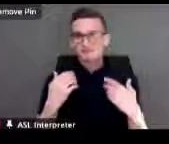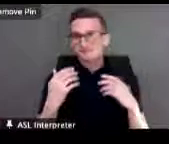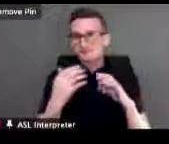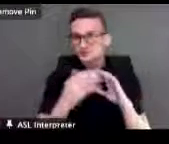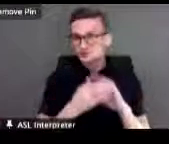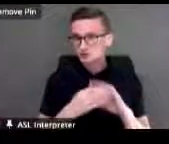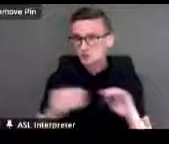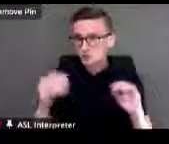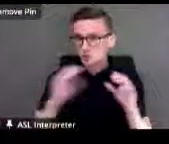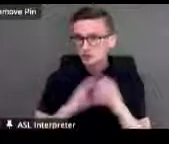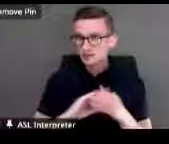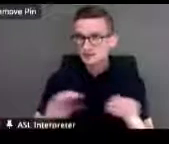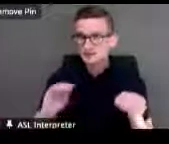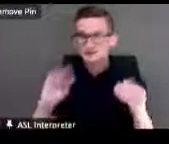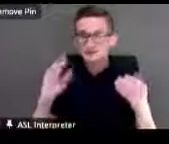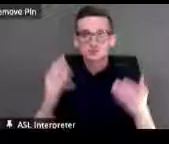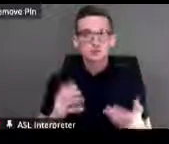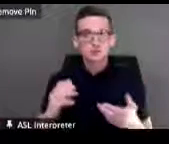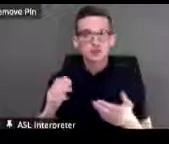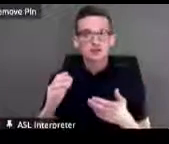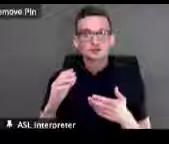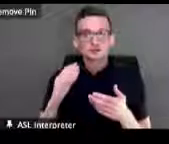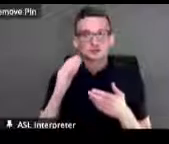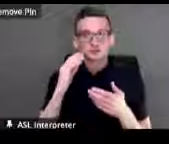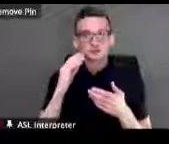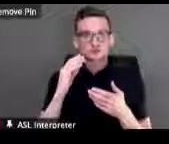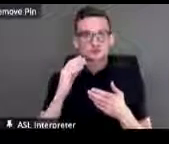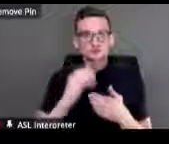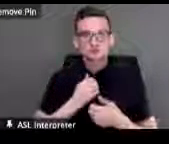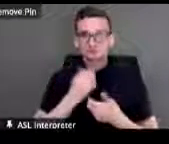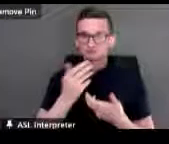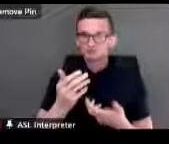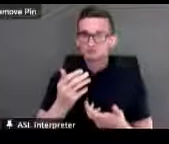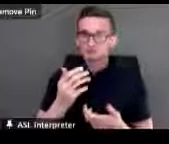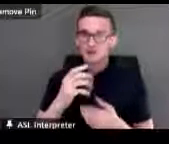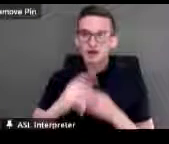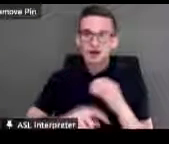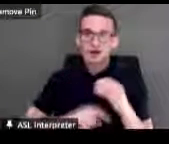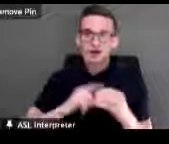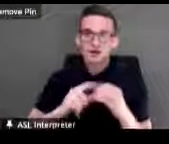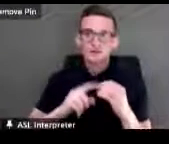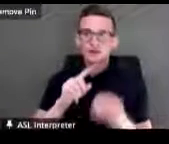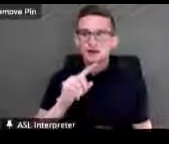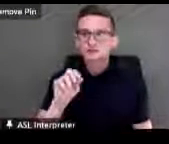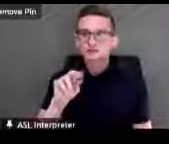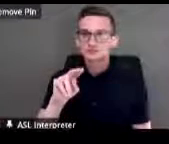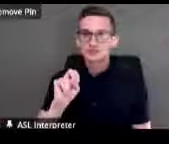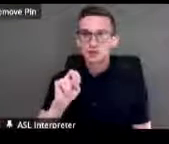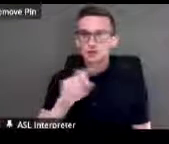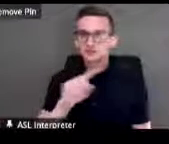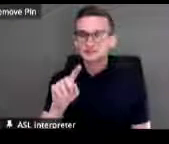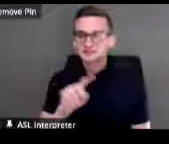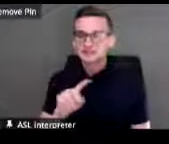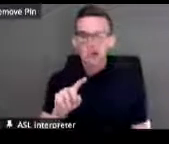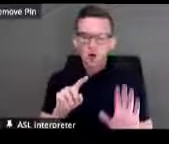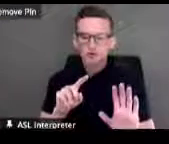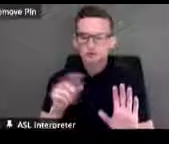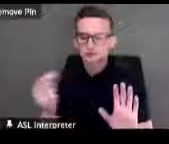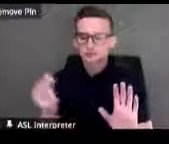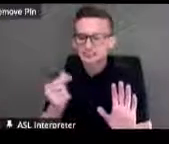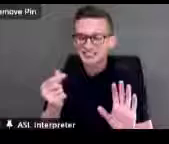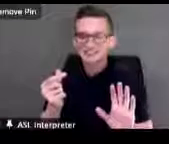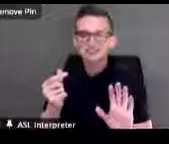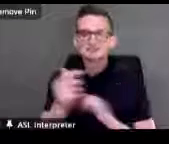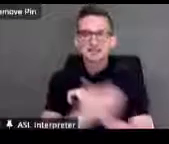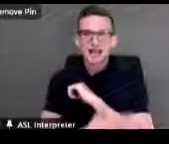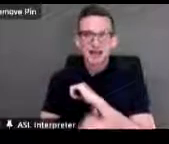that they might want to share with us around our Zone G counties